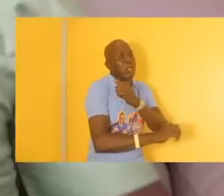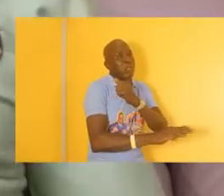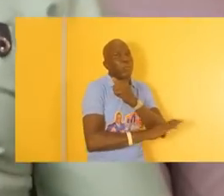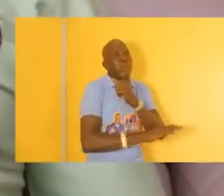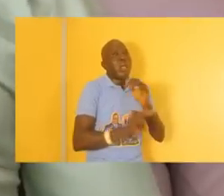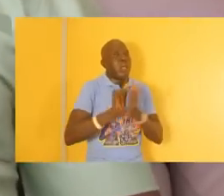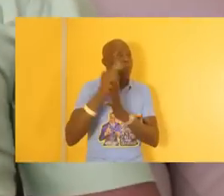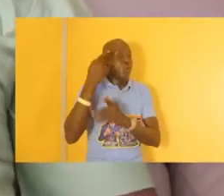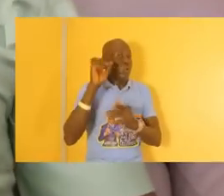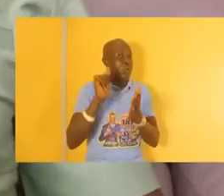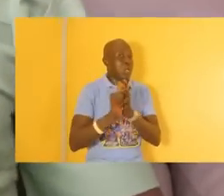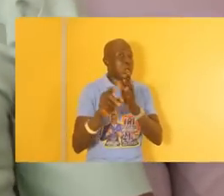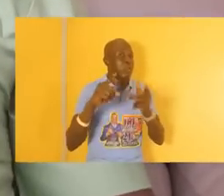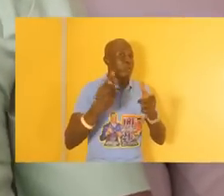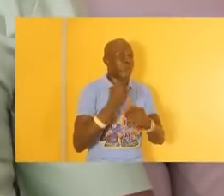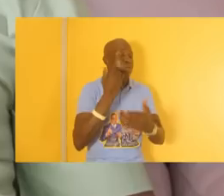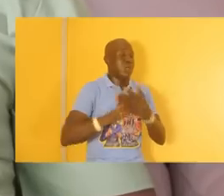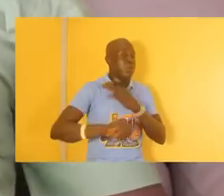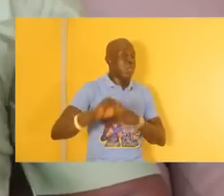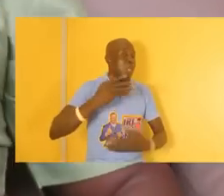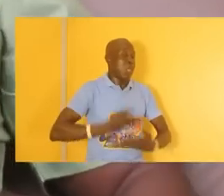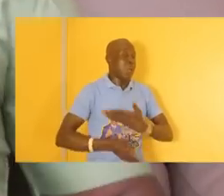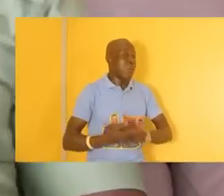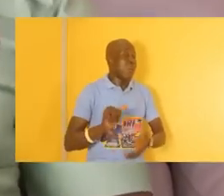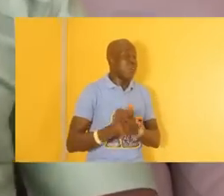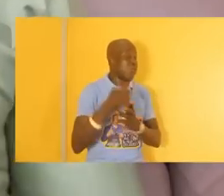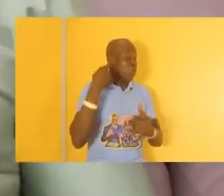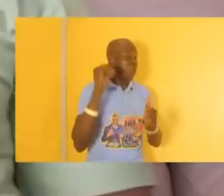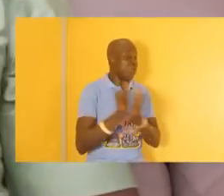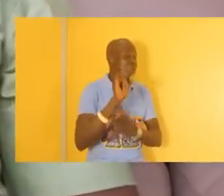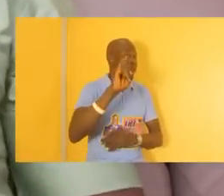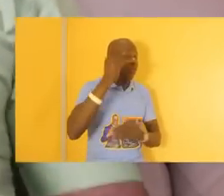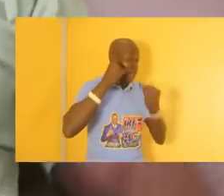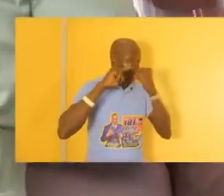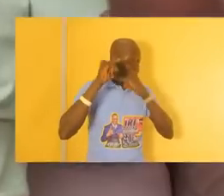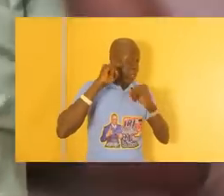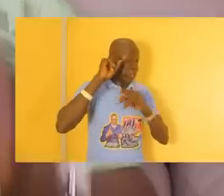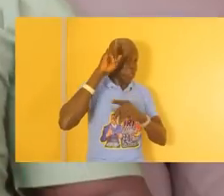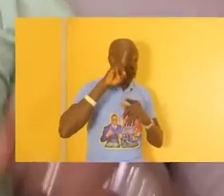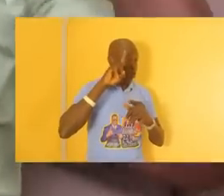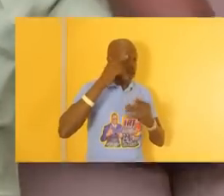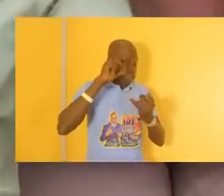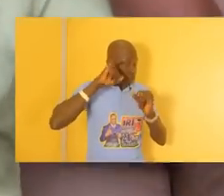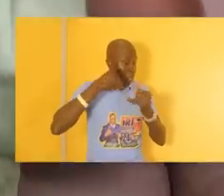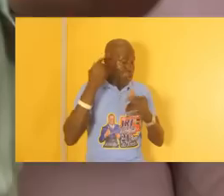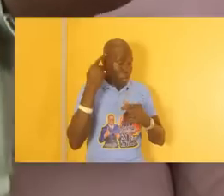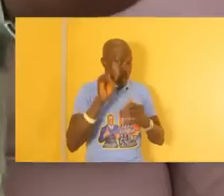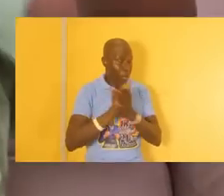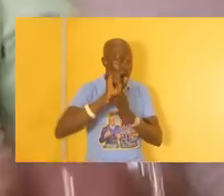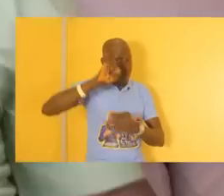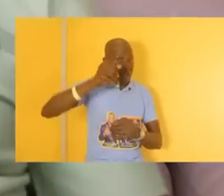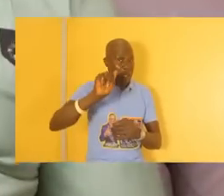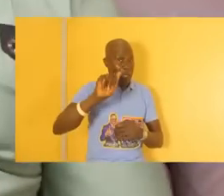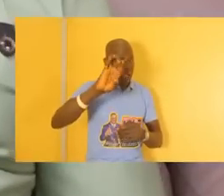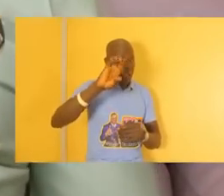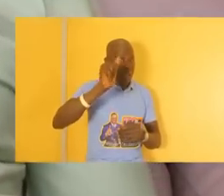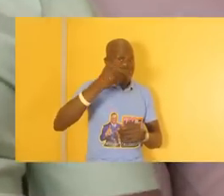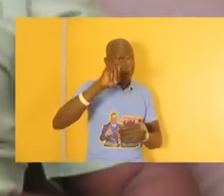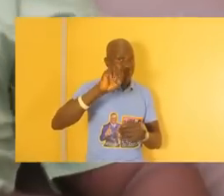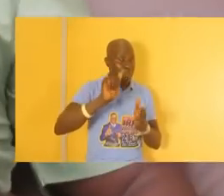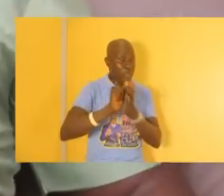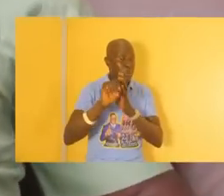The Lord sent me a message. And I will deliver the message. And it's everybody. You will send the water to